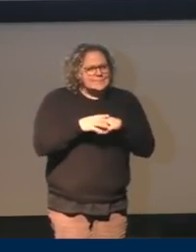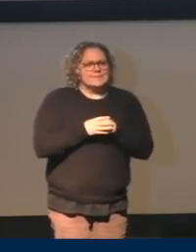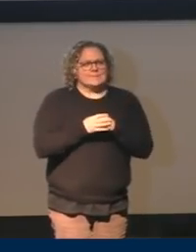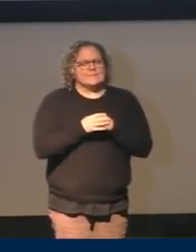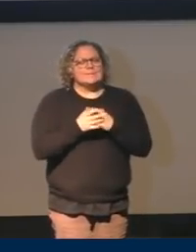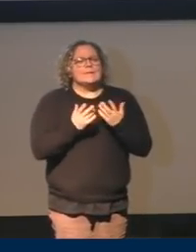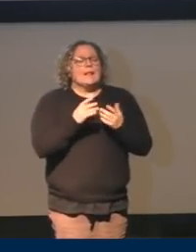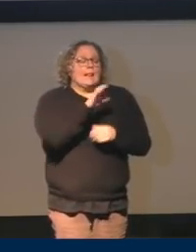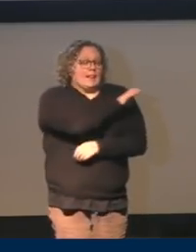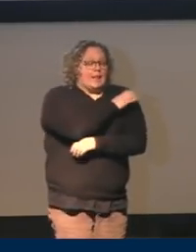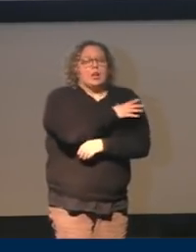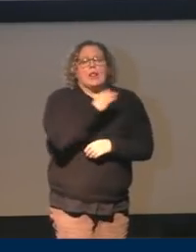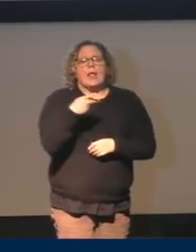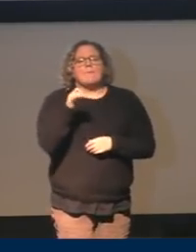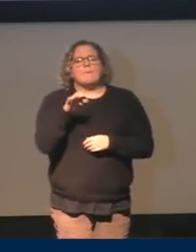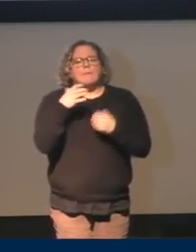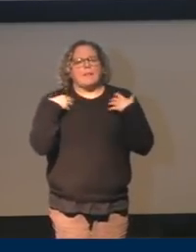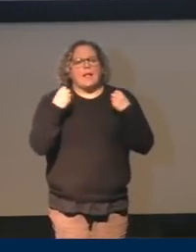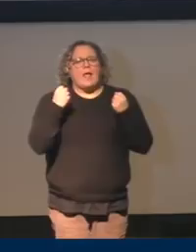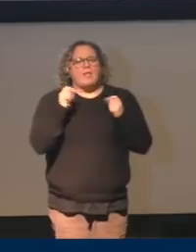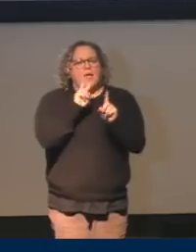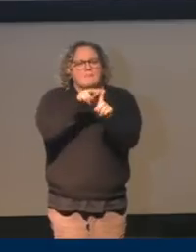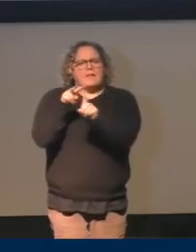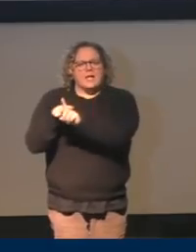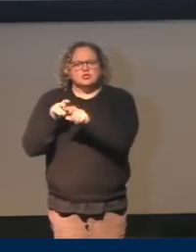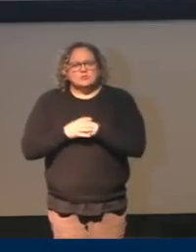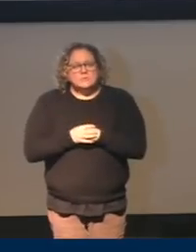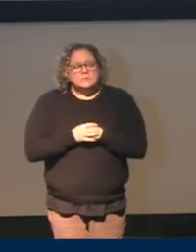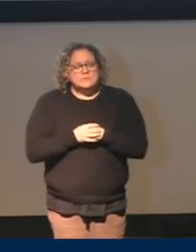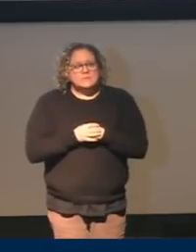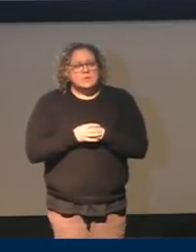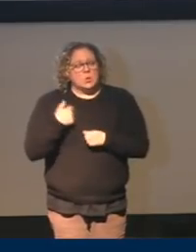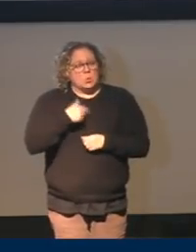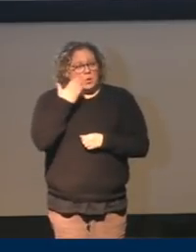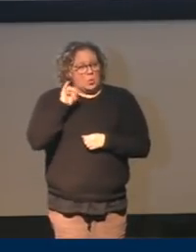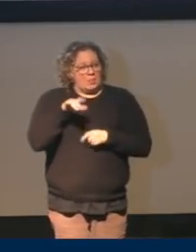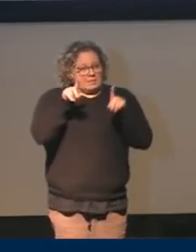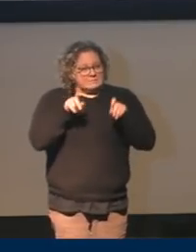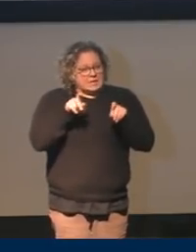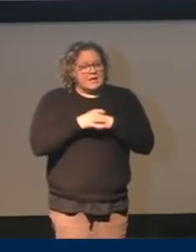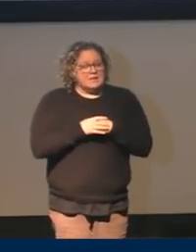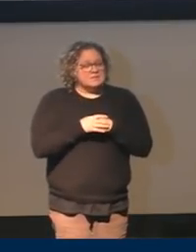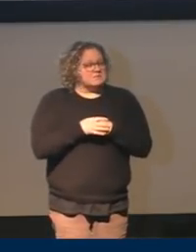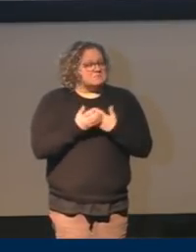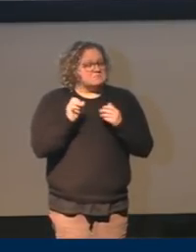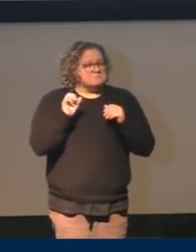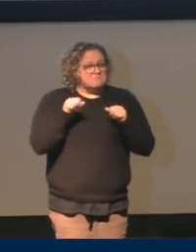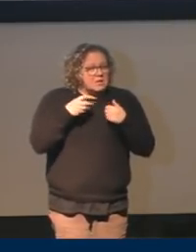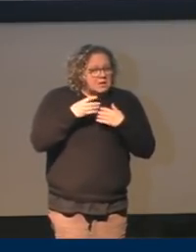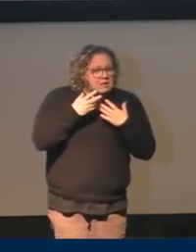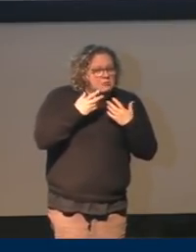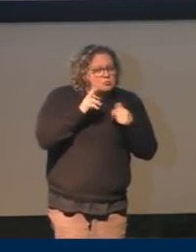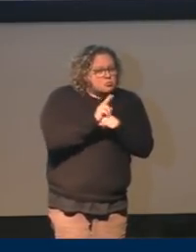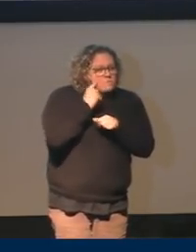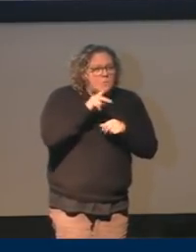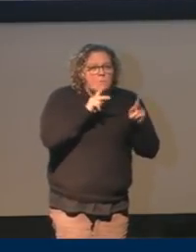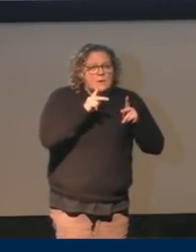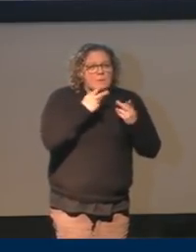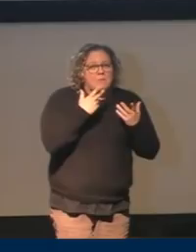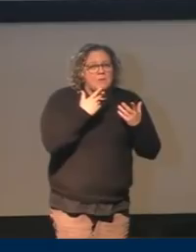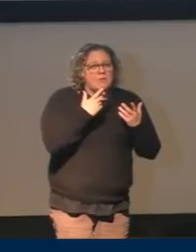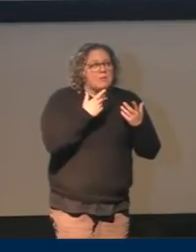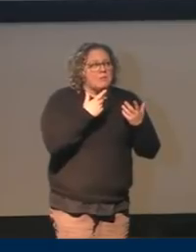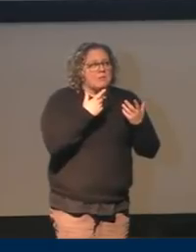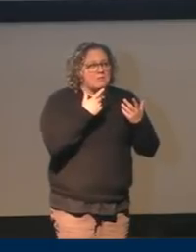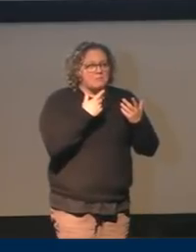health applications. We know that these tests may detect those who've been infected and have now recovered, but didn't have any